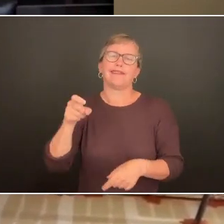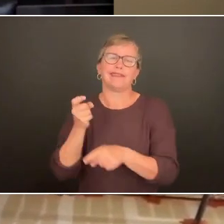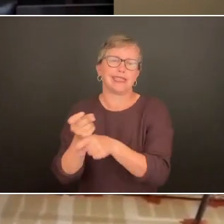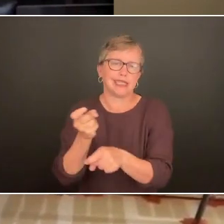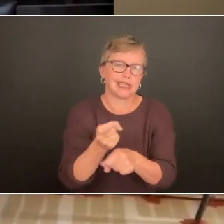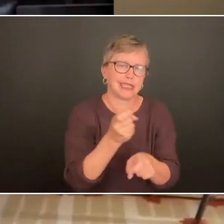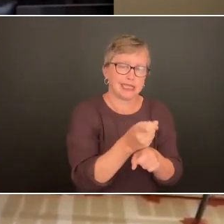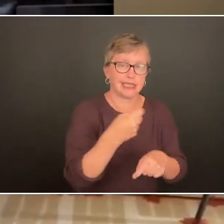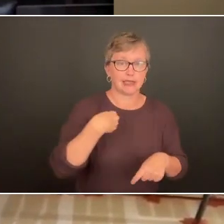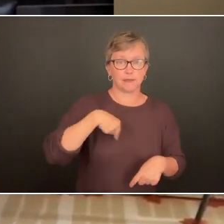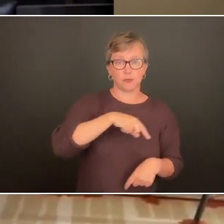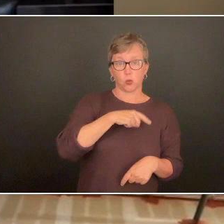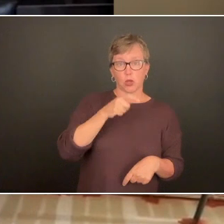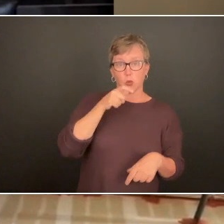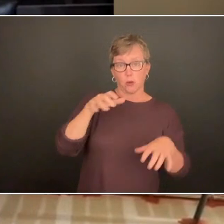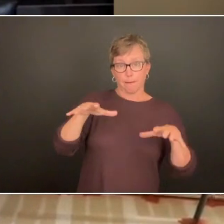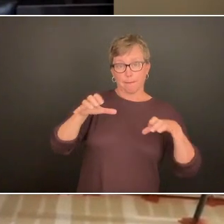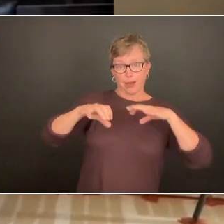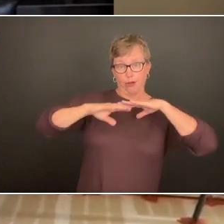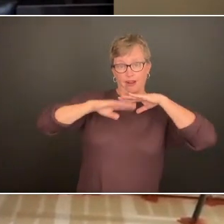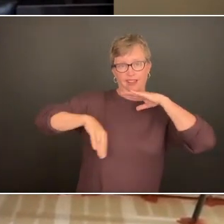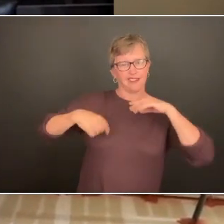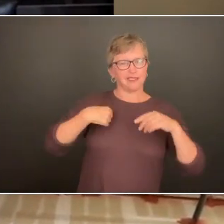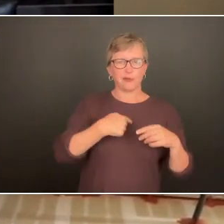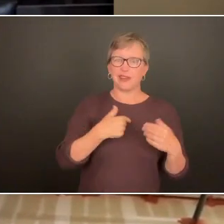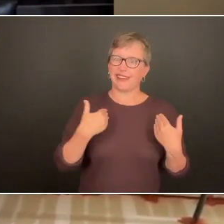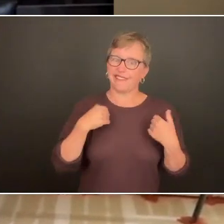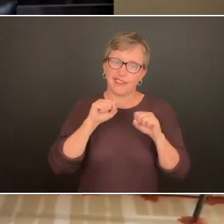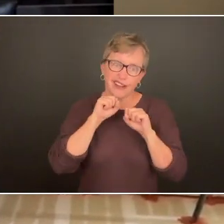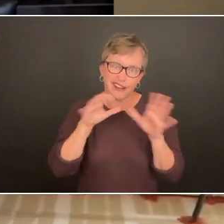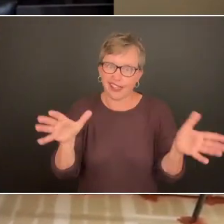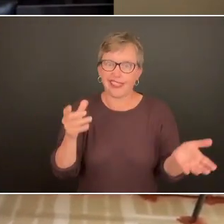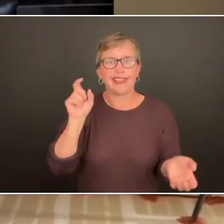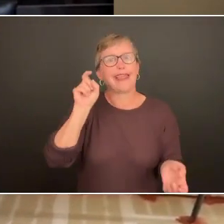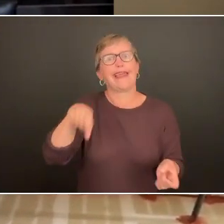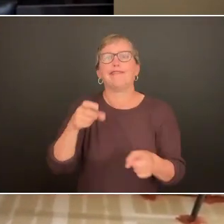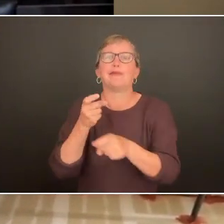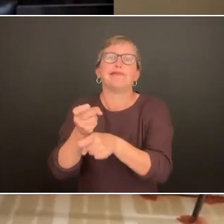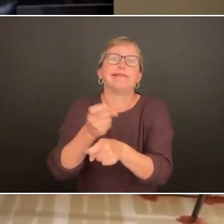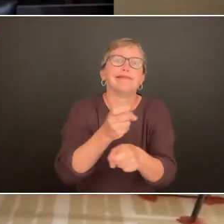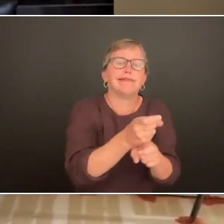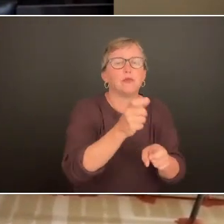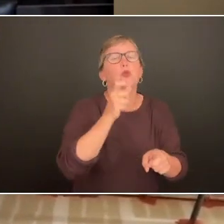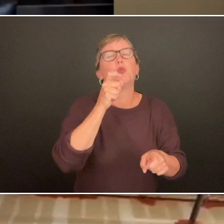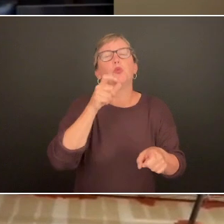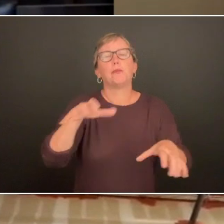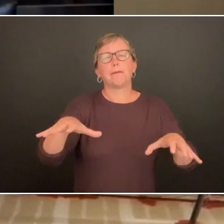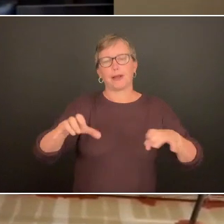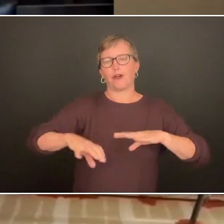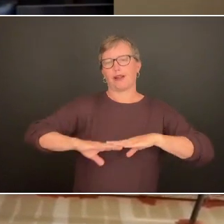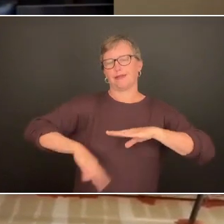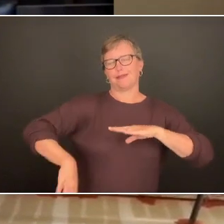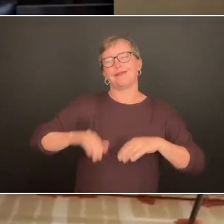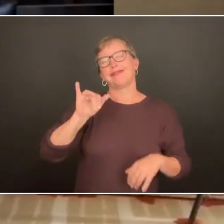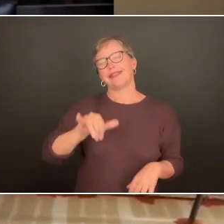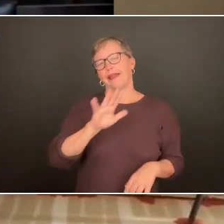gotta tease them because being a quad, we had nothing. So the parents had to be teased about something. yeah. But then they used to go to